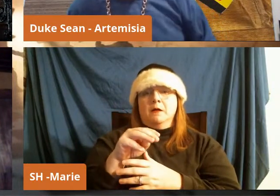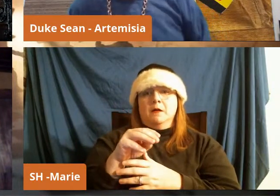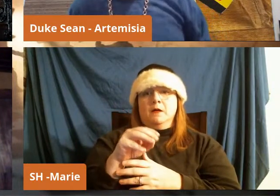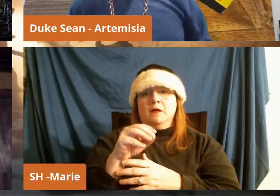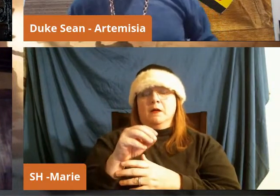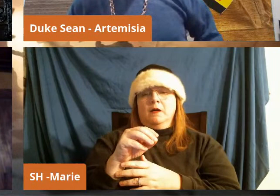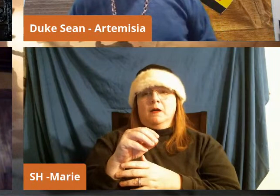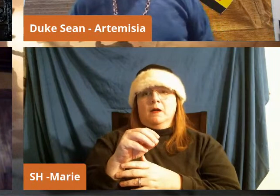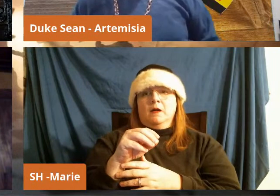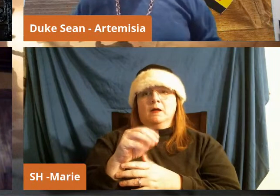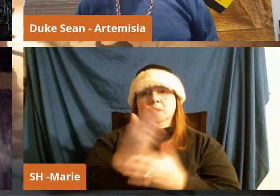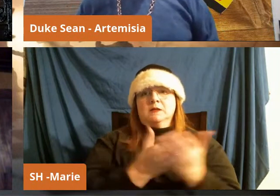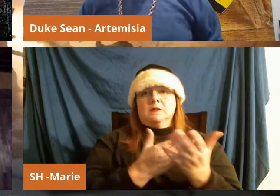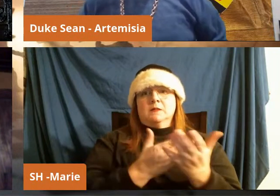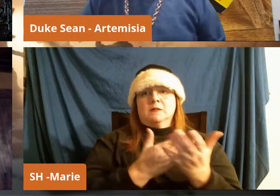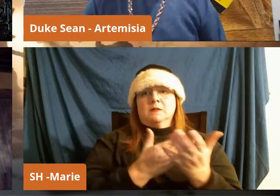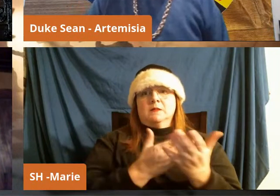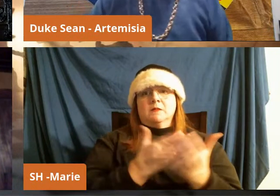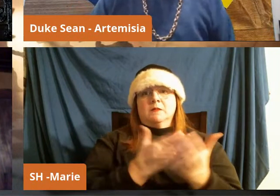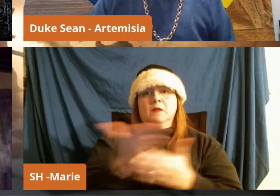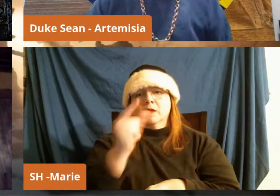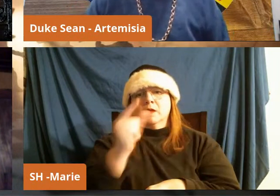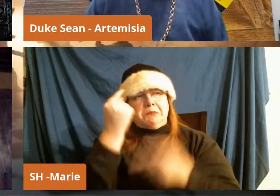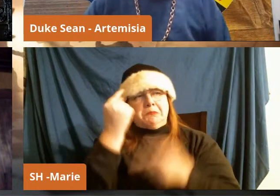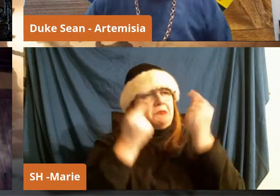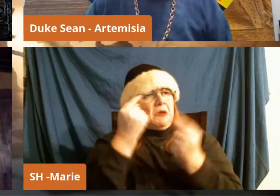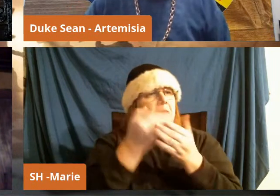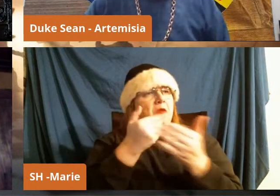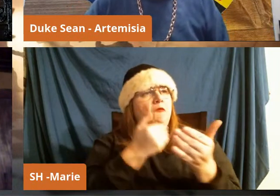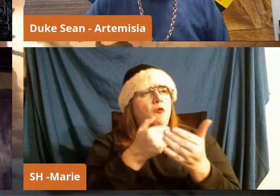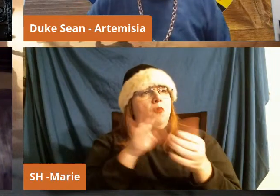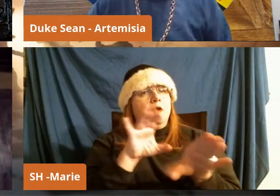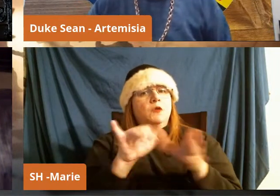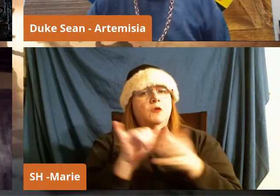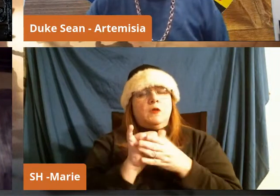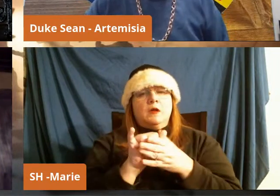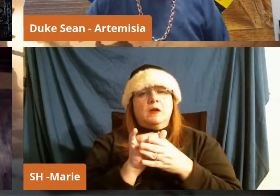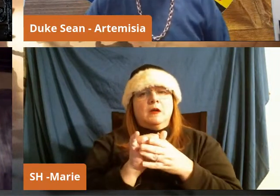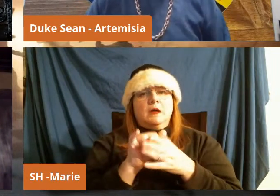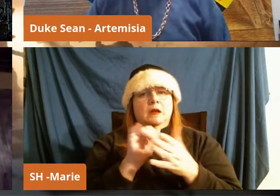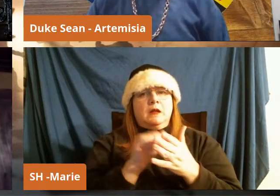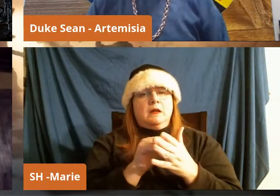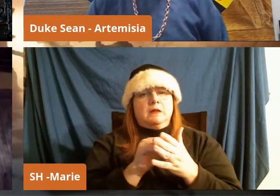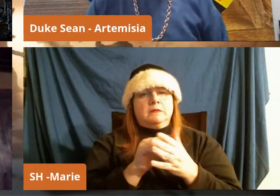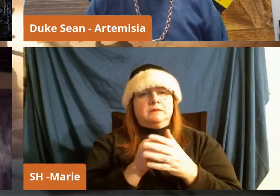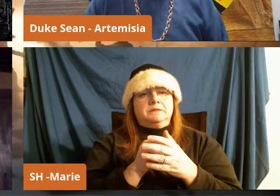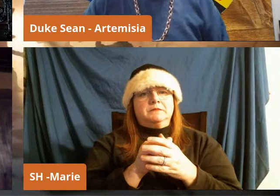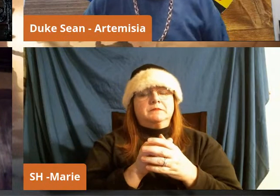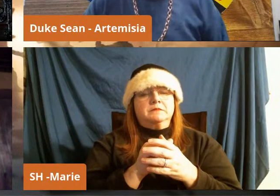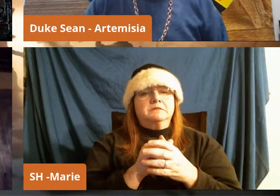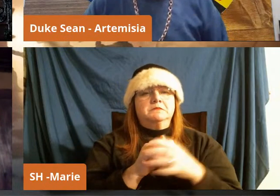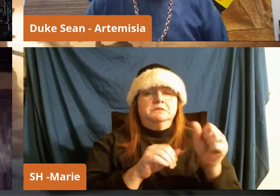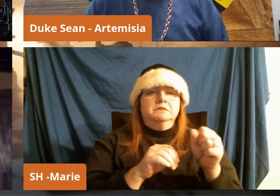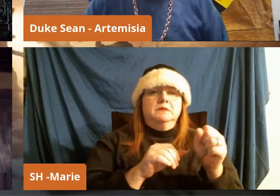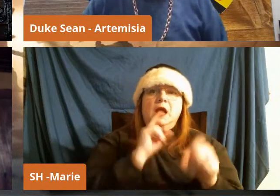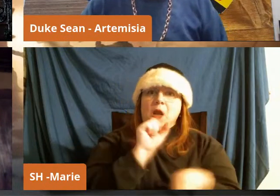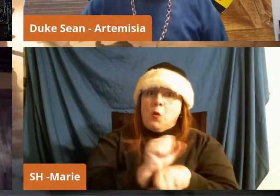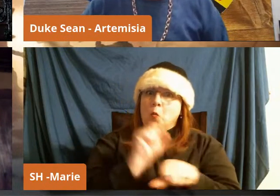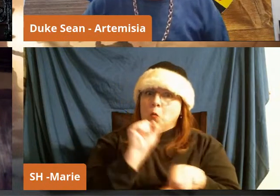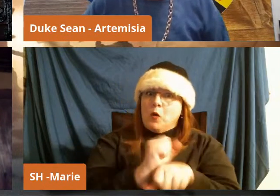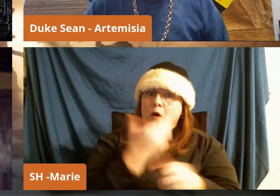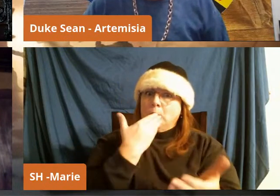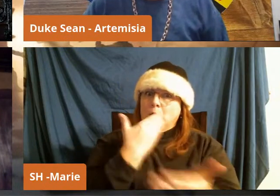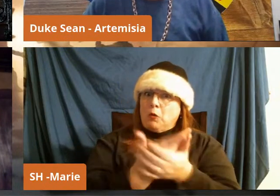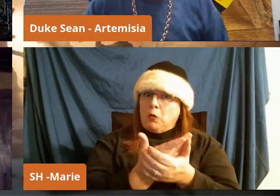It was something that we hadn't really considered implementing on, certainly not on that scale. Right. And it worked really